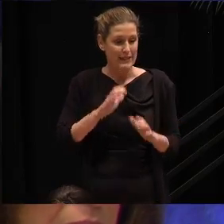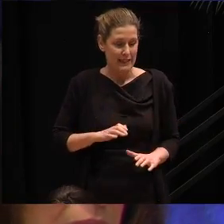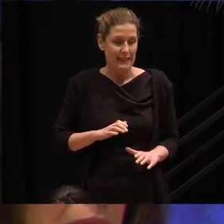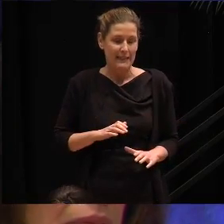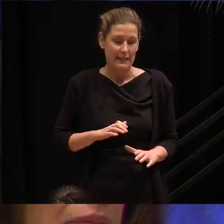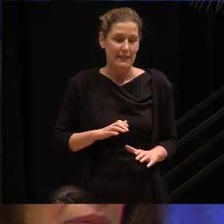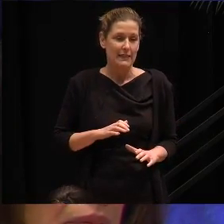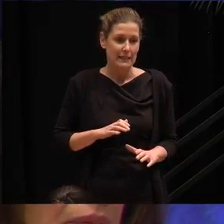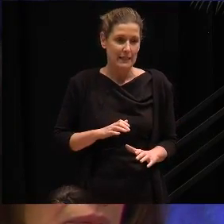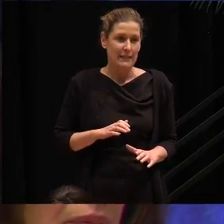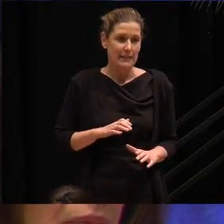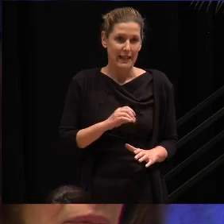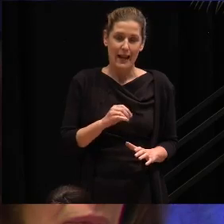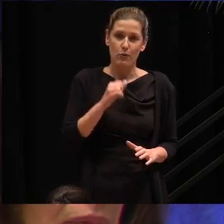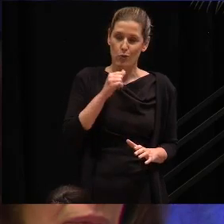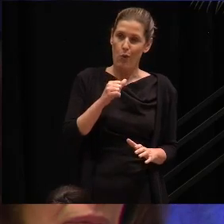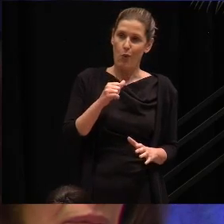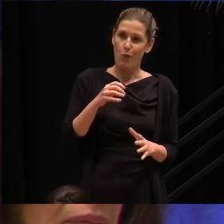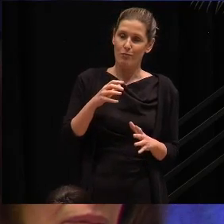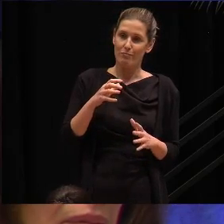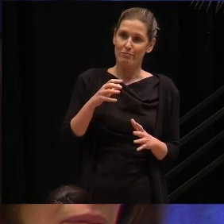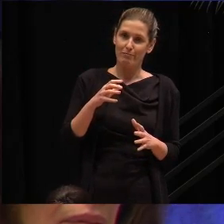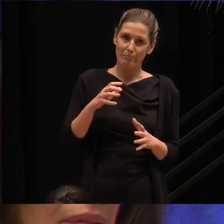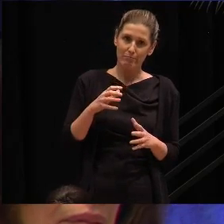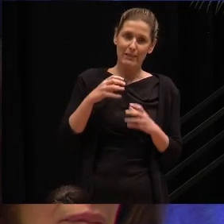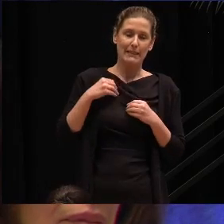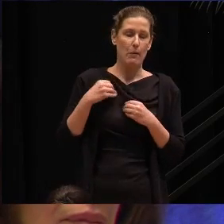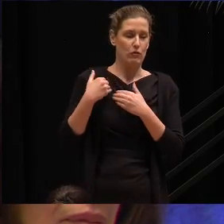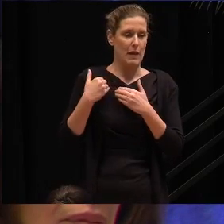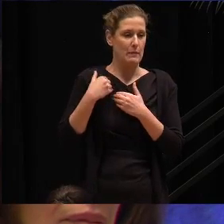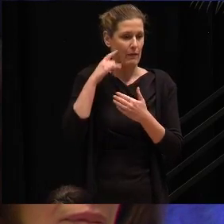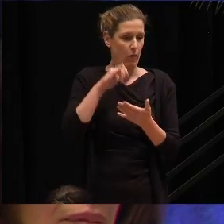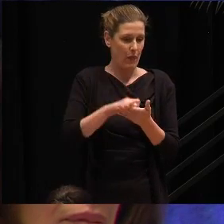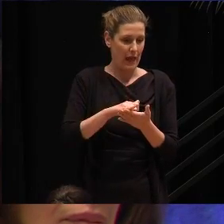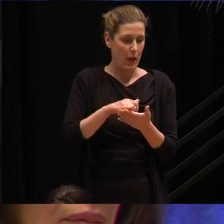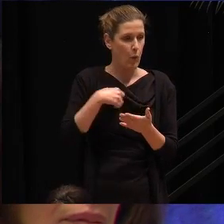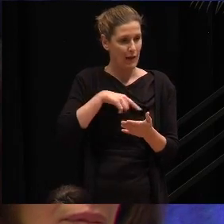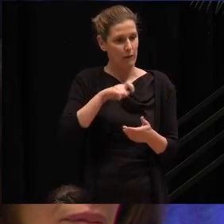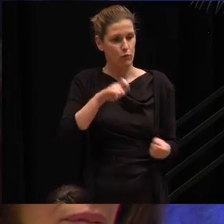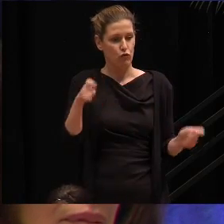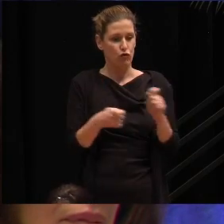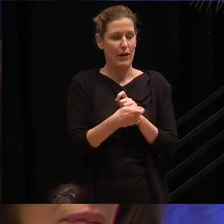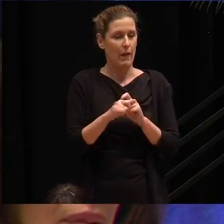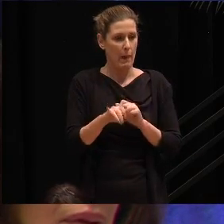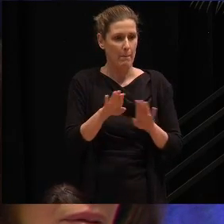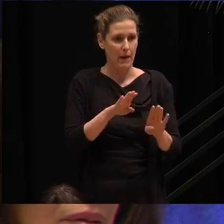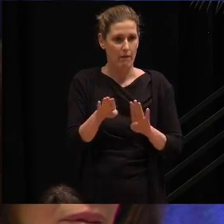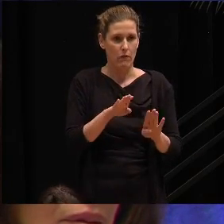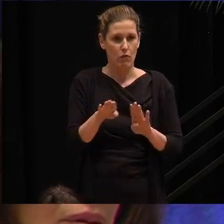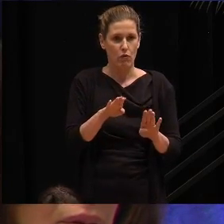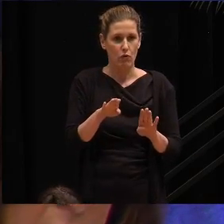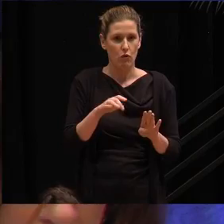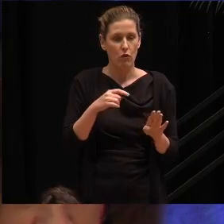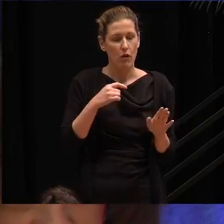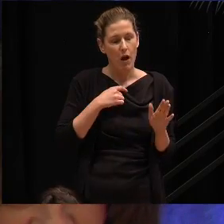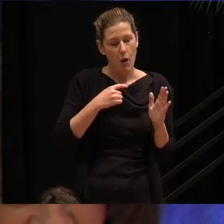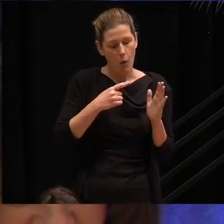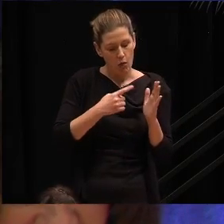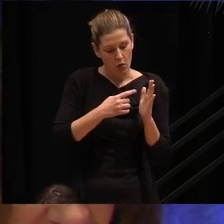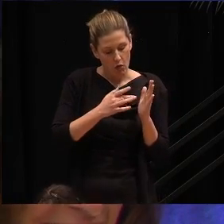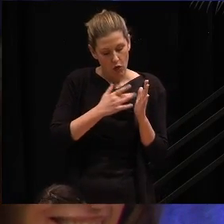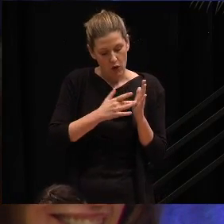don't take our citizenship responsibly, to change that behavior. I was looking up on my